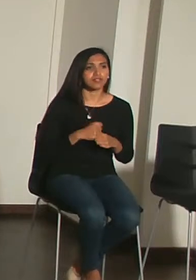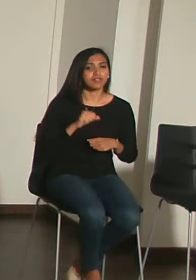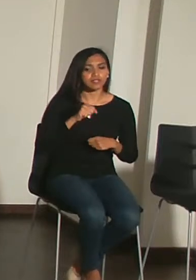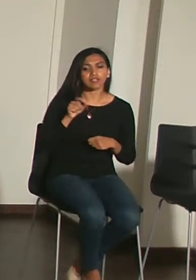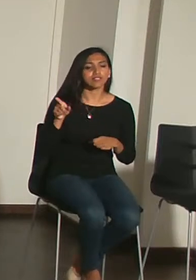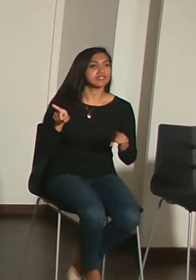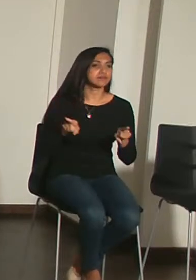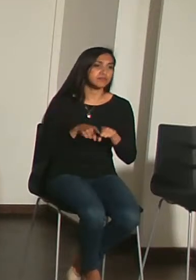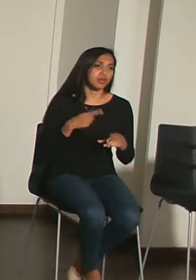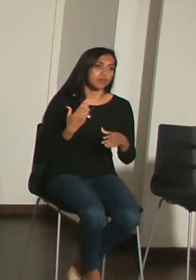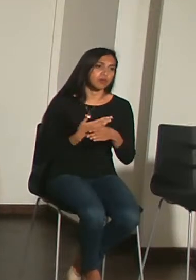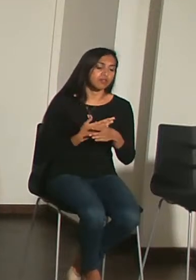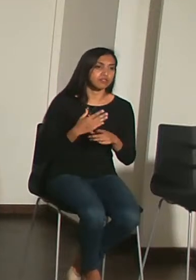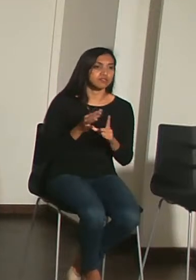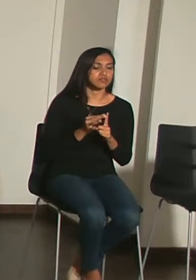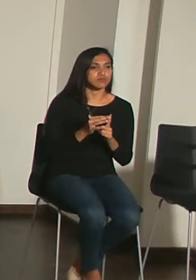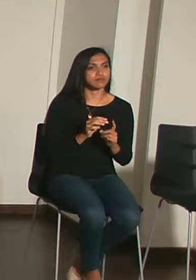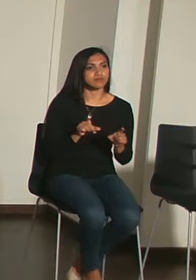as well.